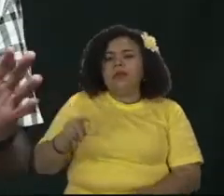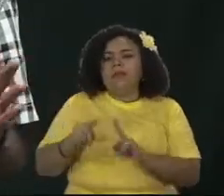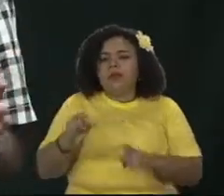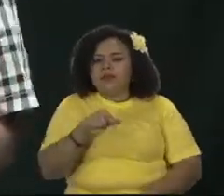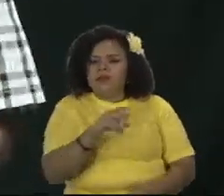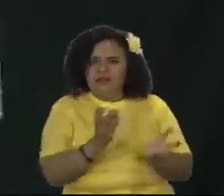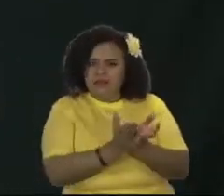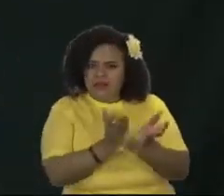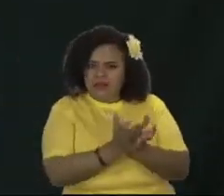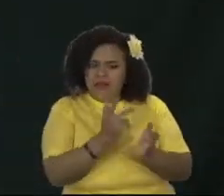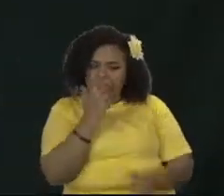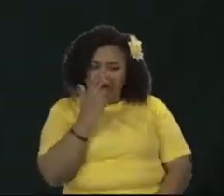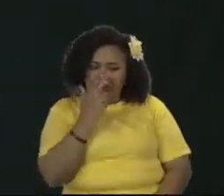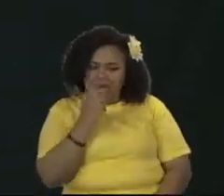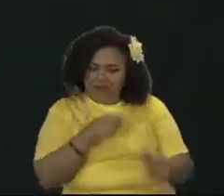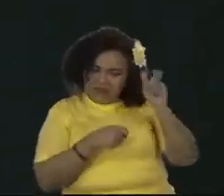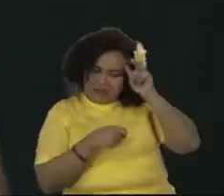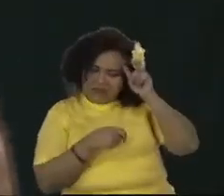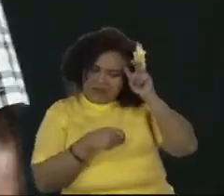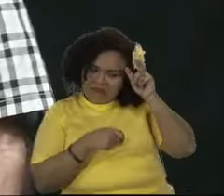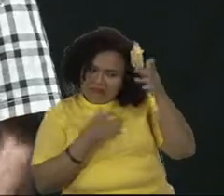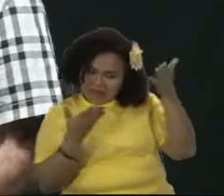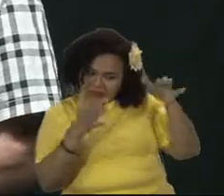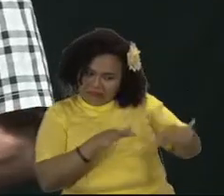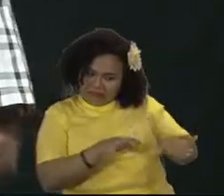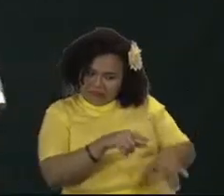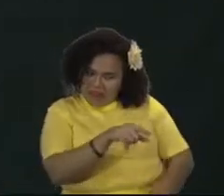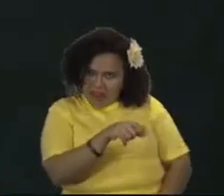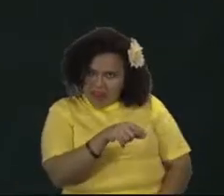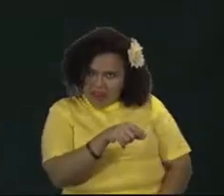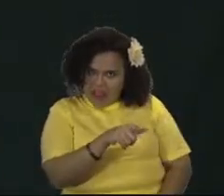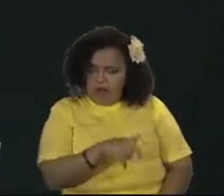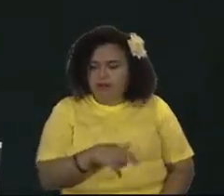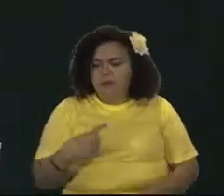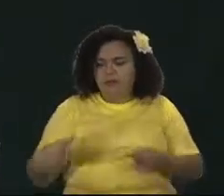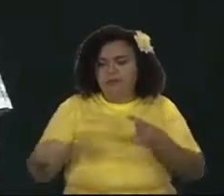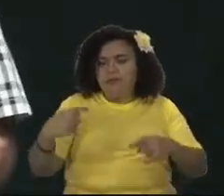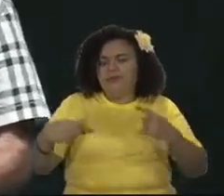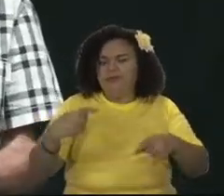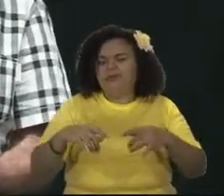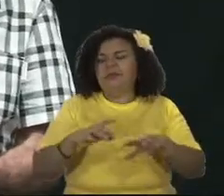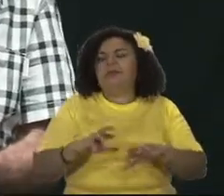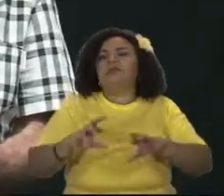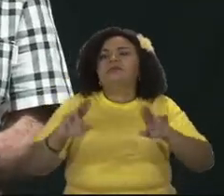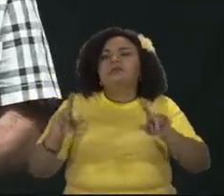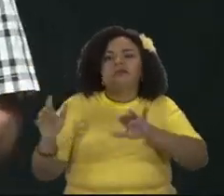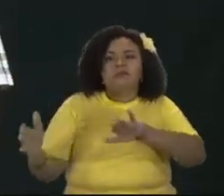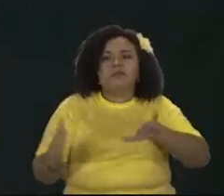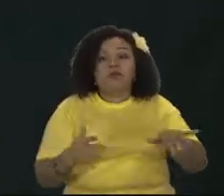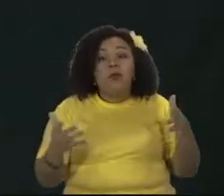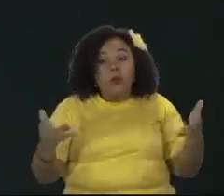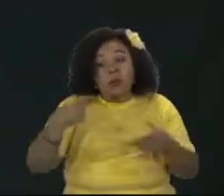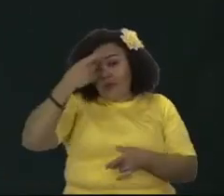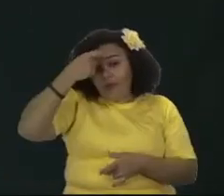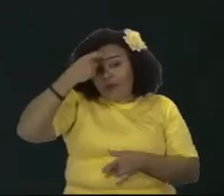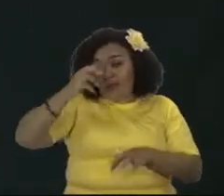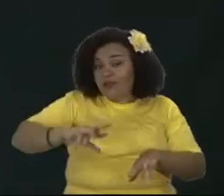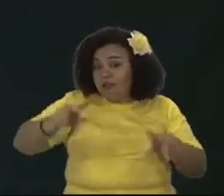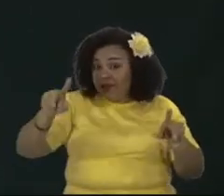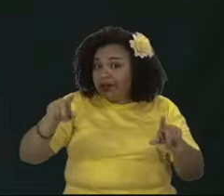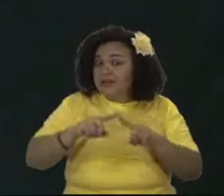they thought they were to the devil. It was a big fight. And now there is not this kind